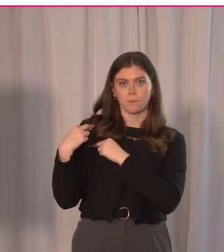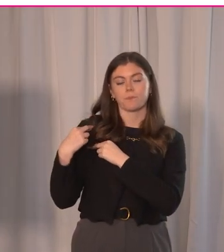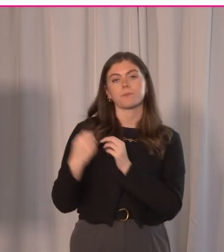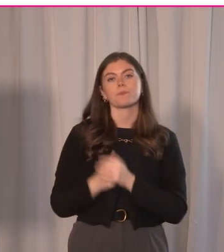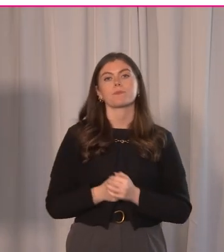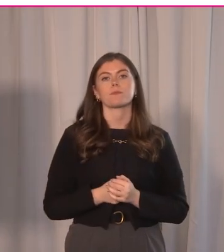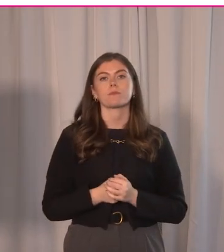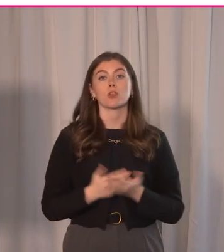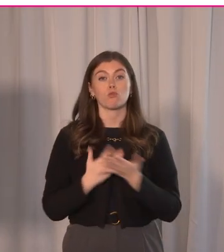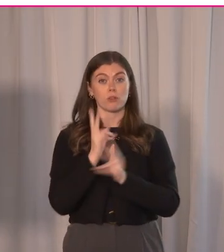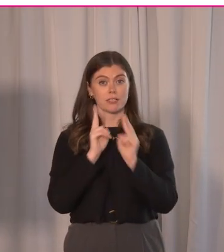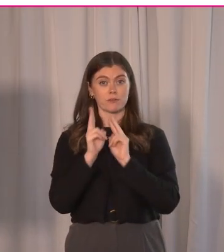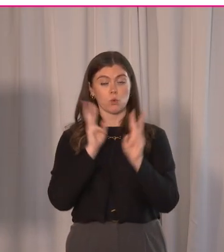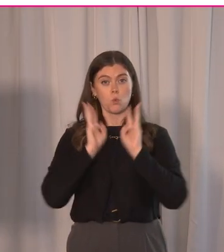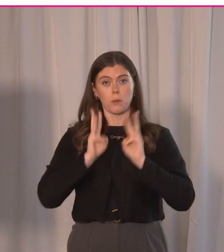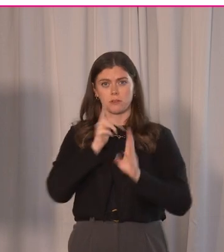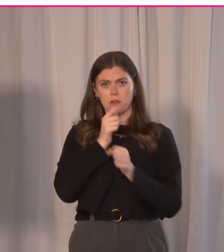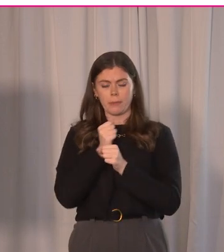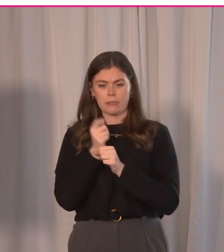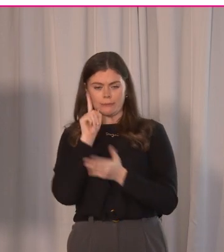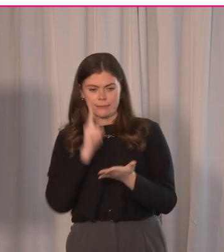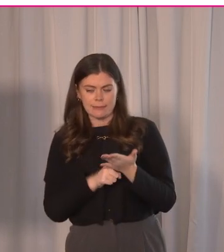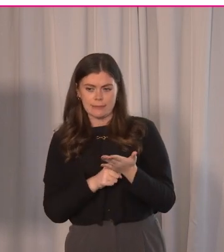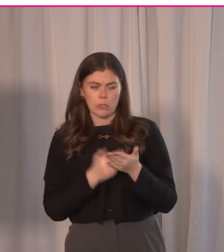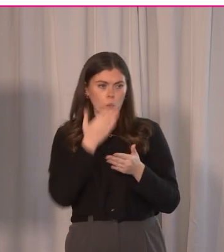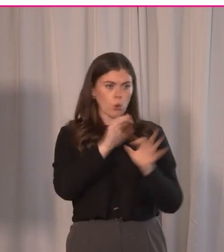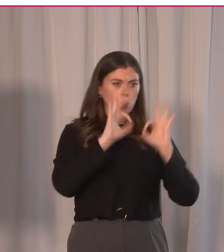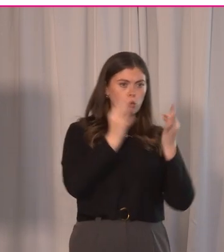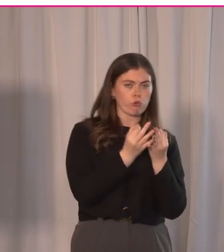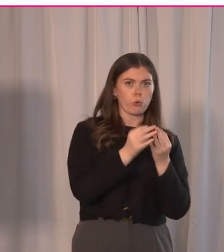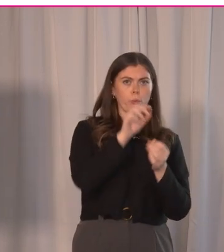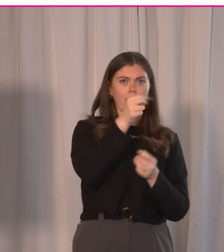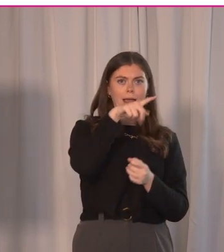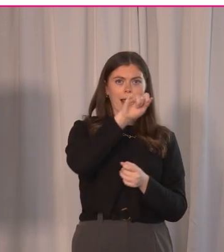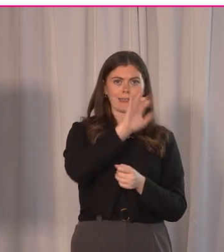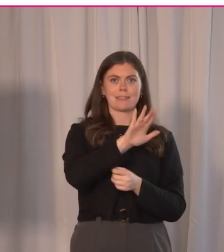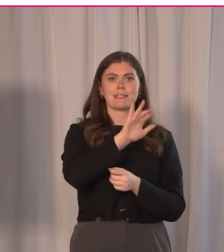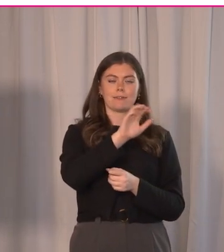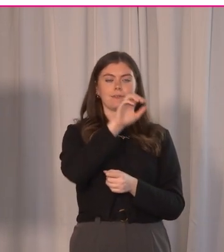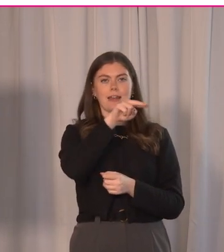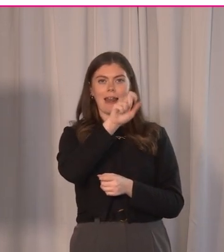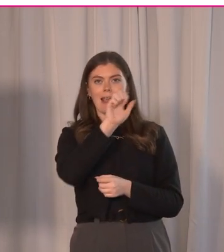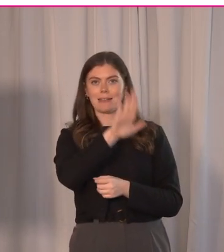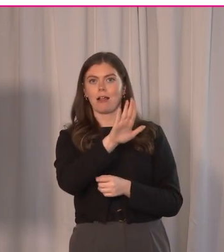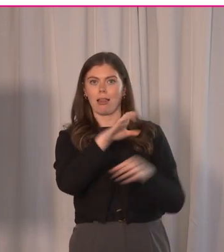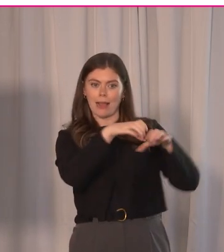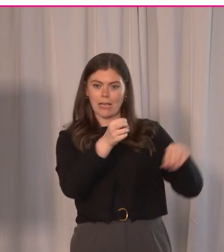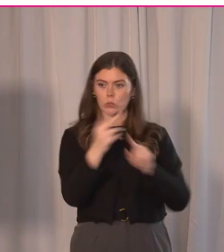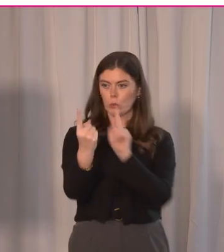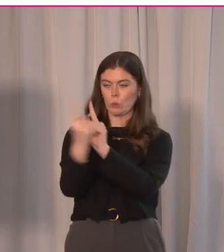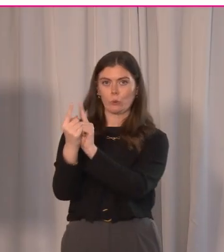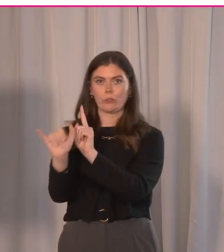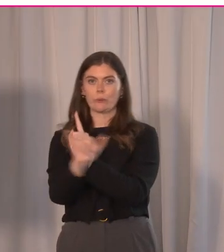this choice between, do I go for group antenatal classes or one-to-one? And what they really talked about